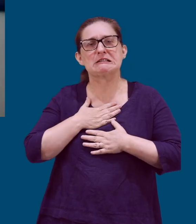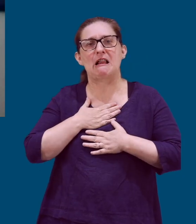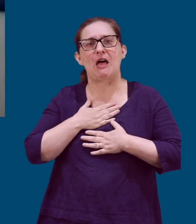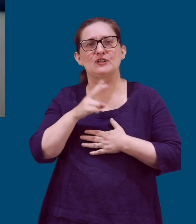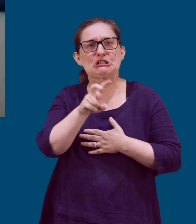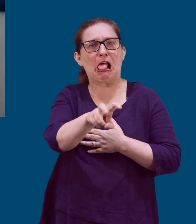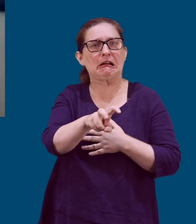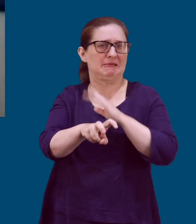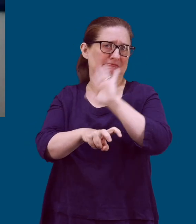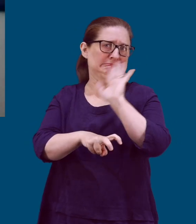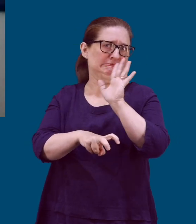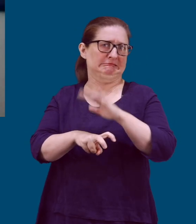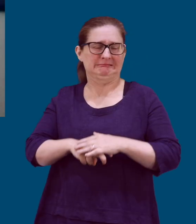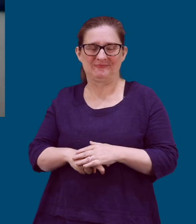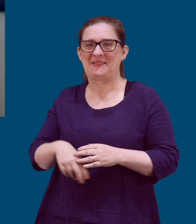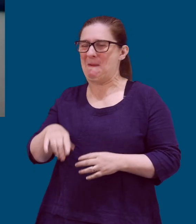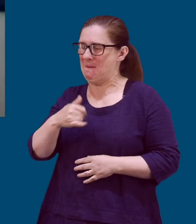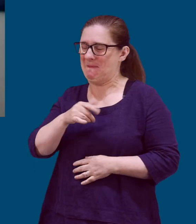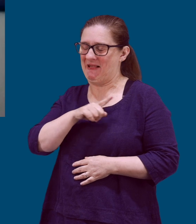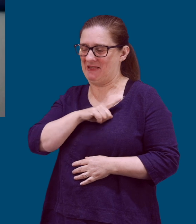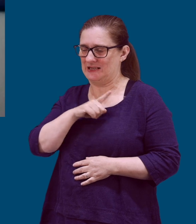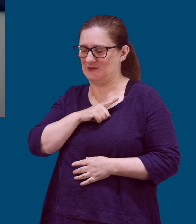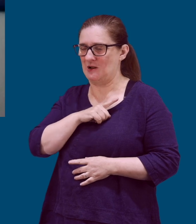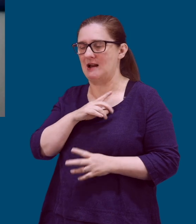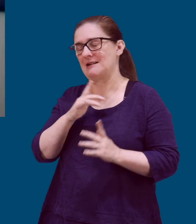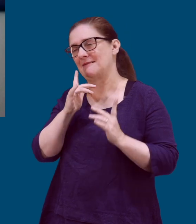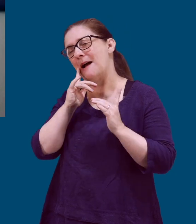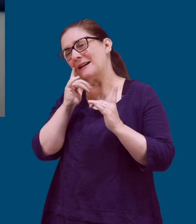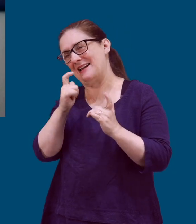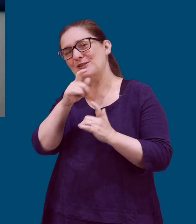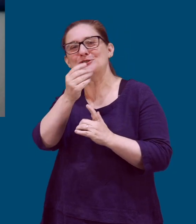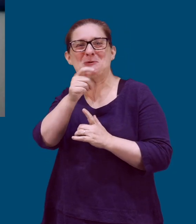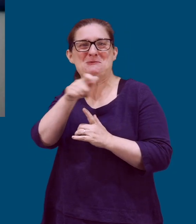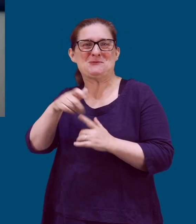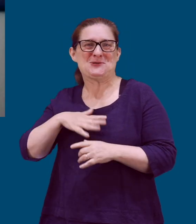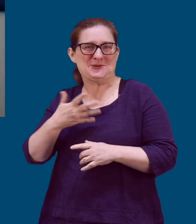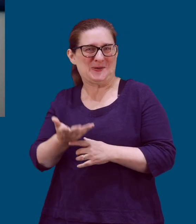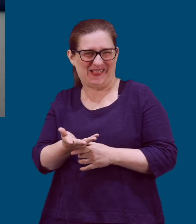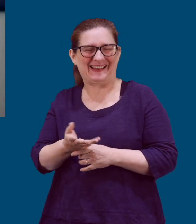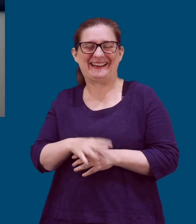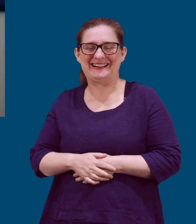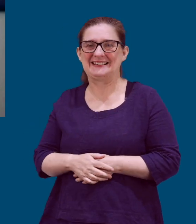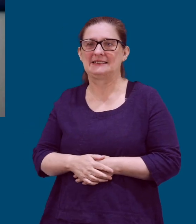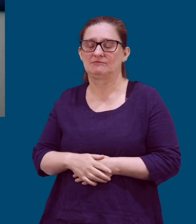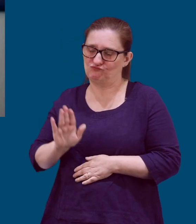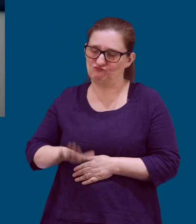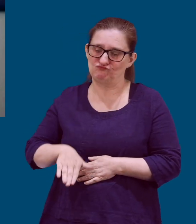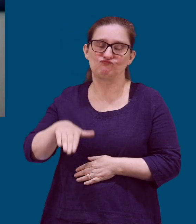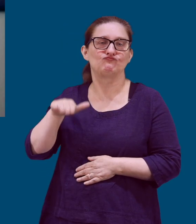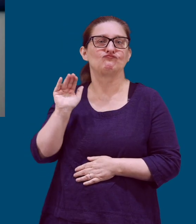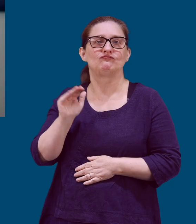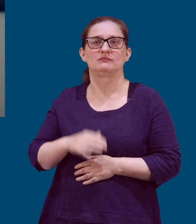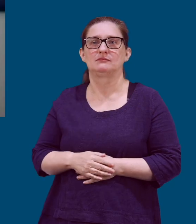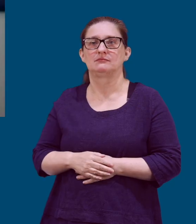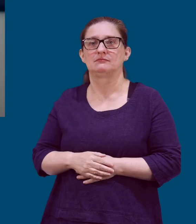myself. Maybe that's why I'm being so wary of people's discomfort here. As a child,